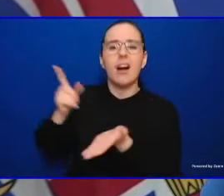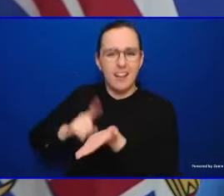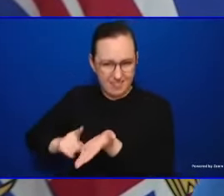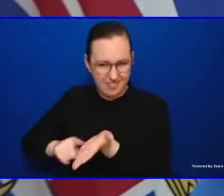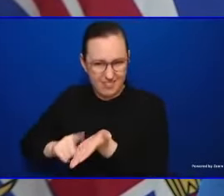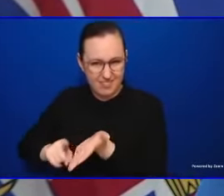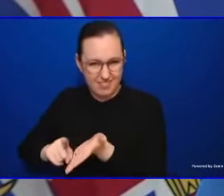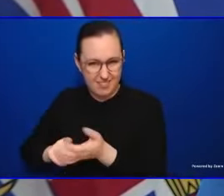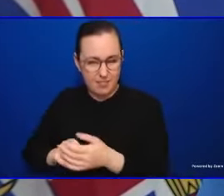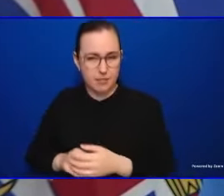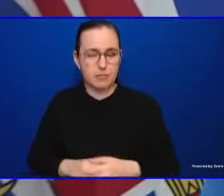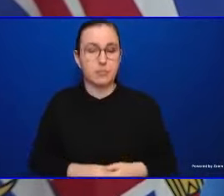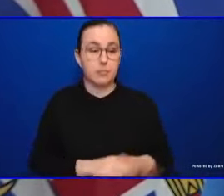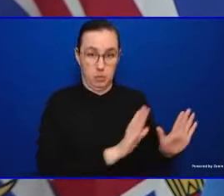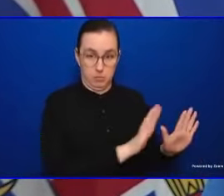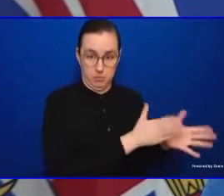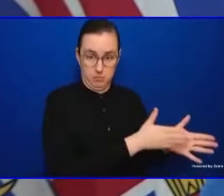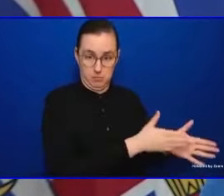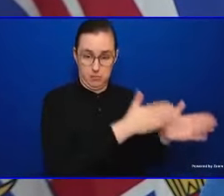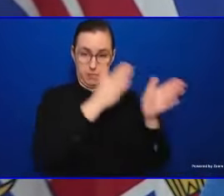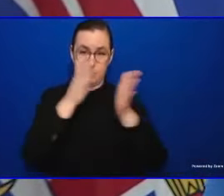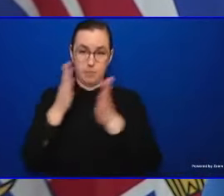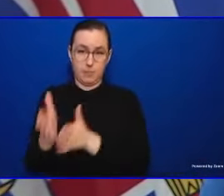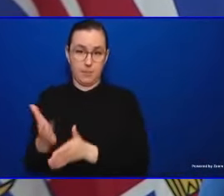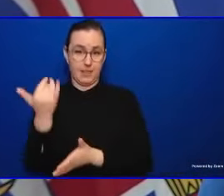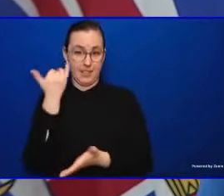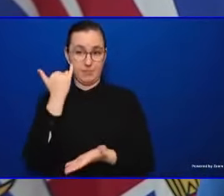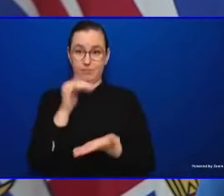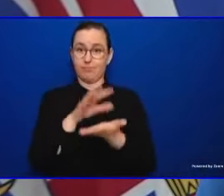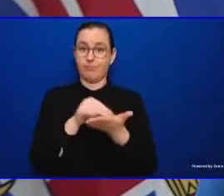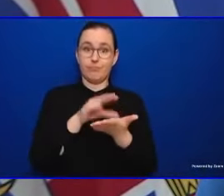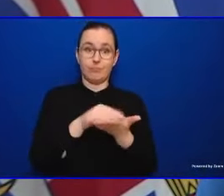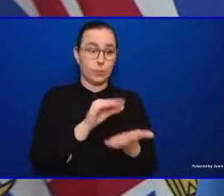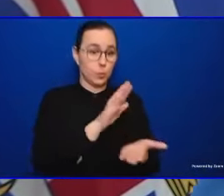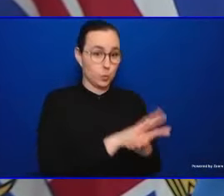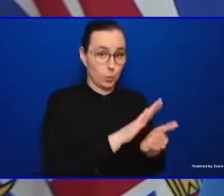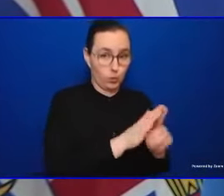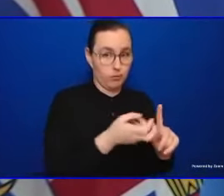learning, that is a decision, a call that